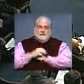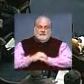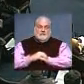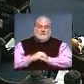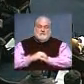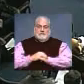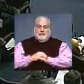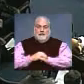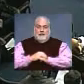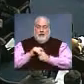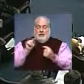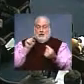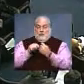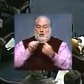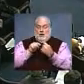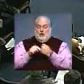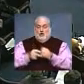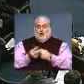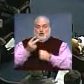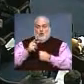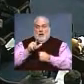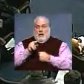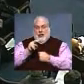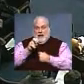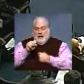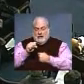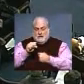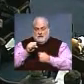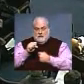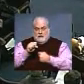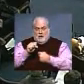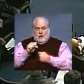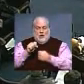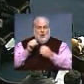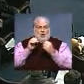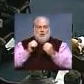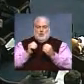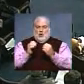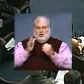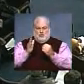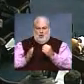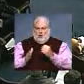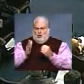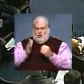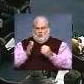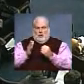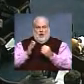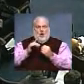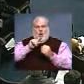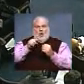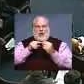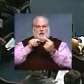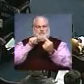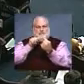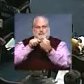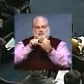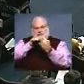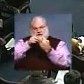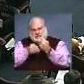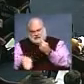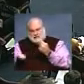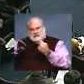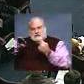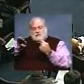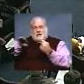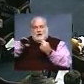It's a two-lane road. There are no shoulders. There are ditches. At one point, there's a bridge.